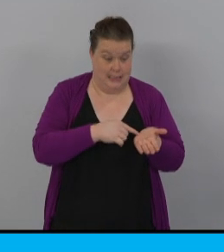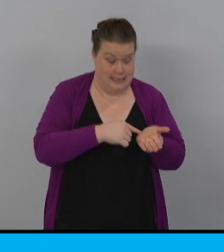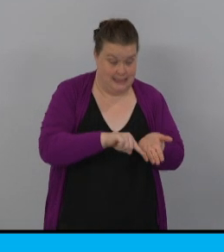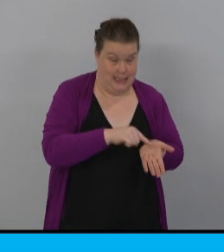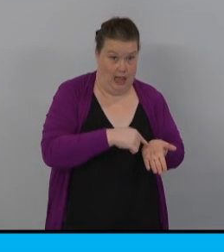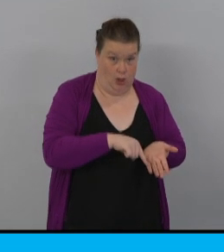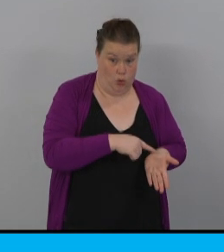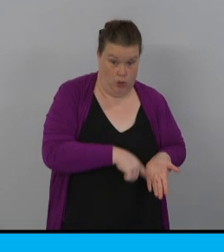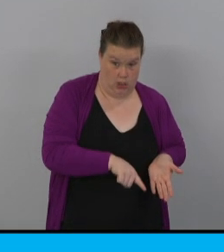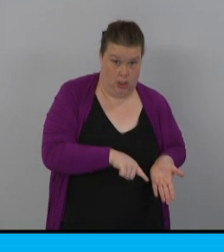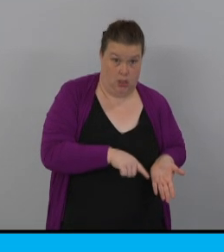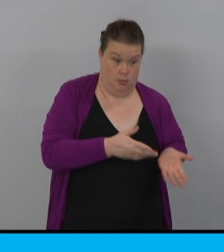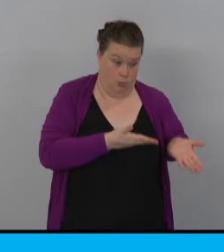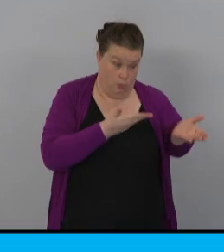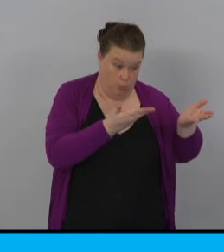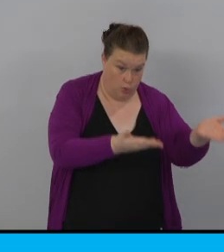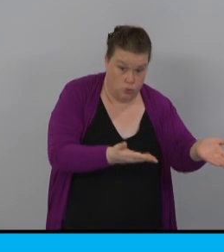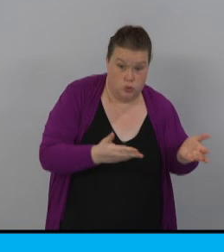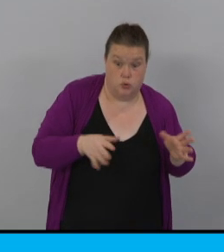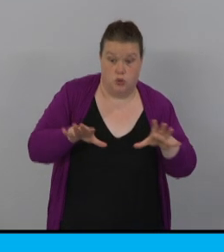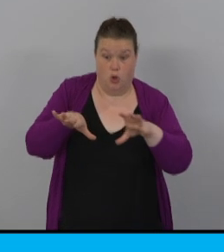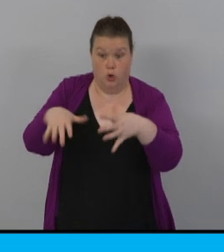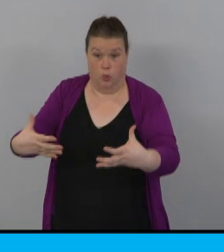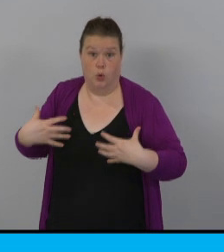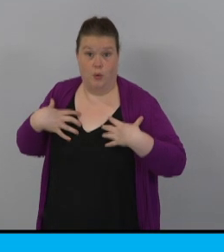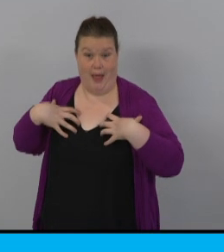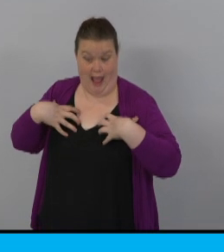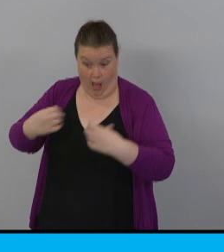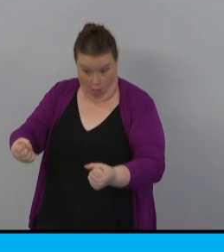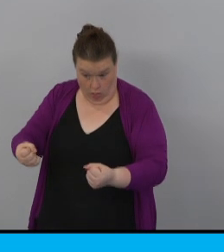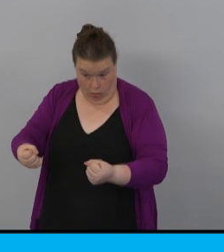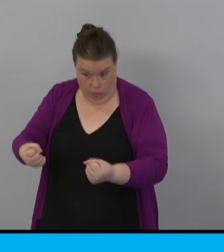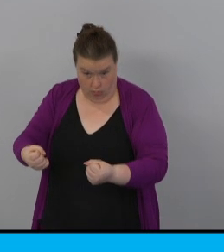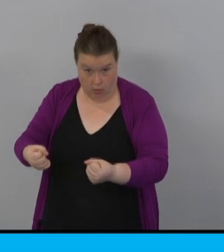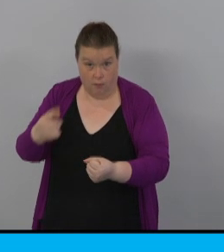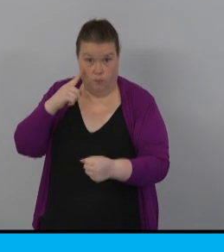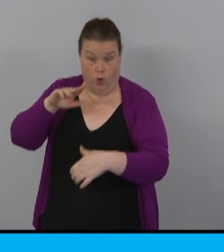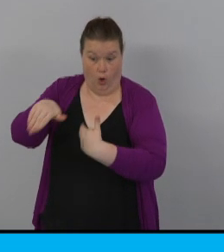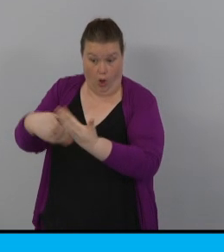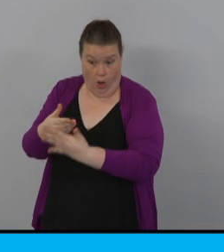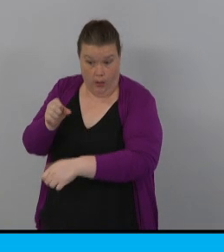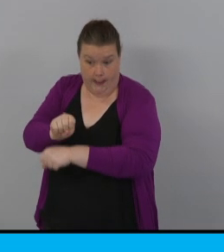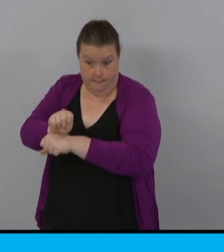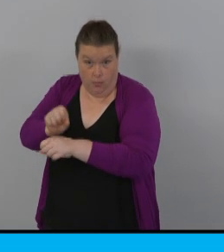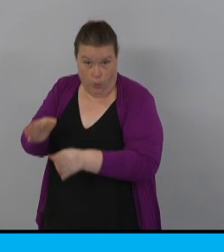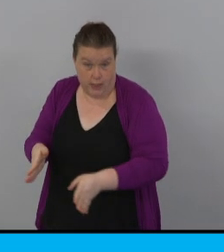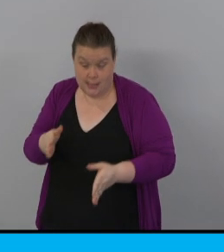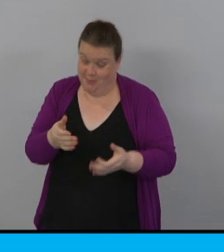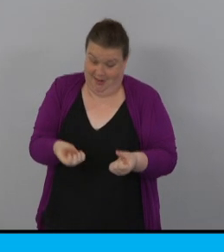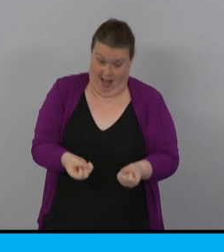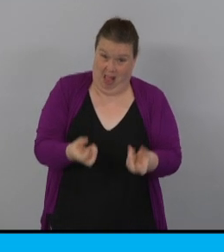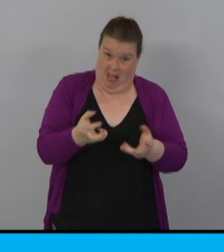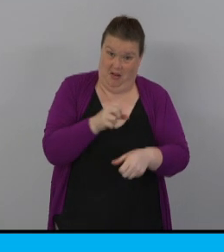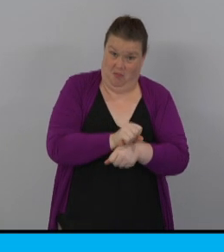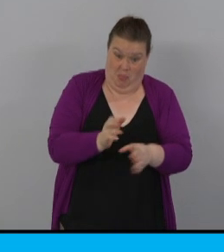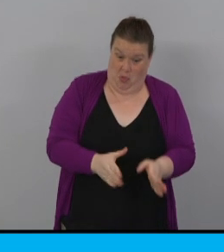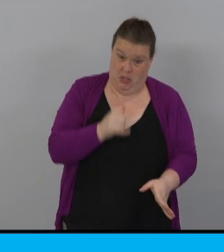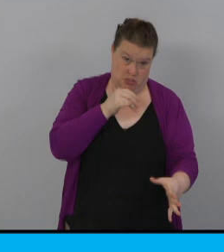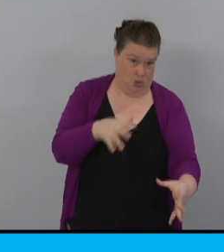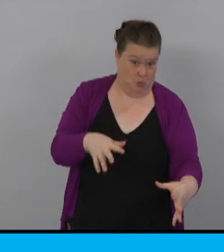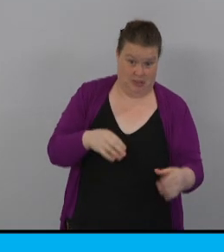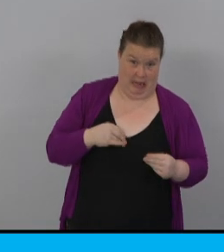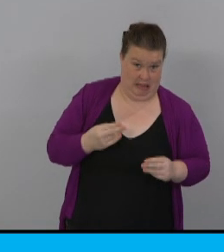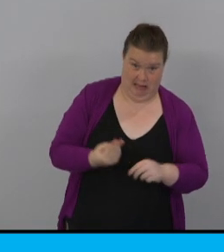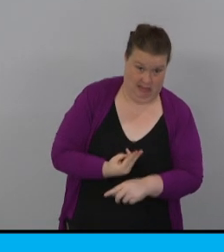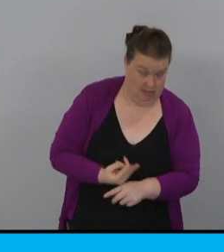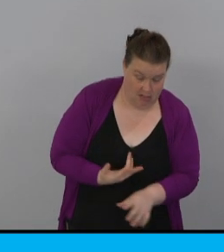only budget group health because we have a lot of our employees don't take it. I budget it at about 80% of what the actual